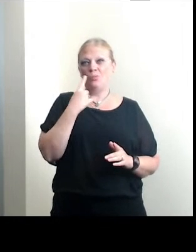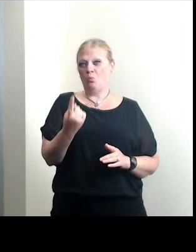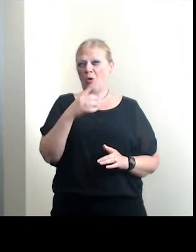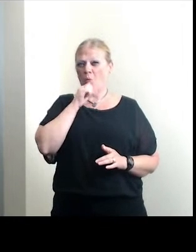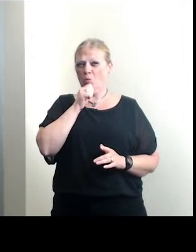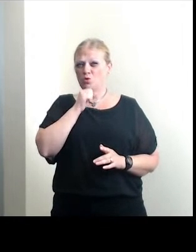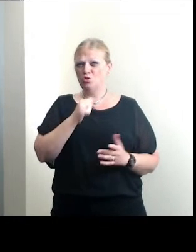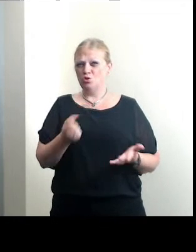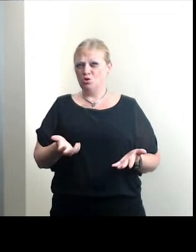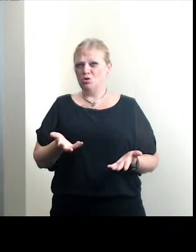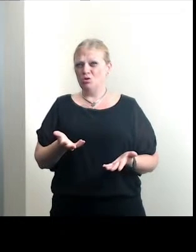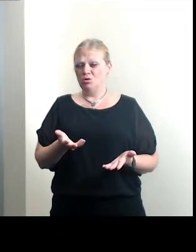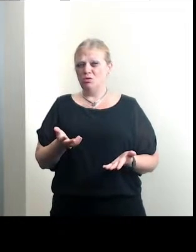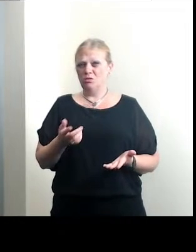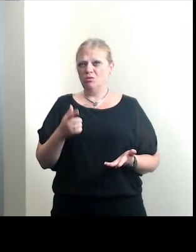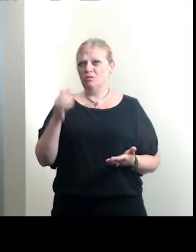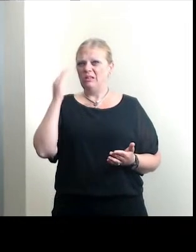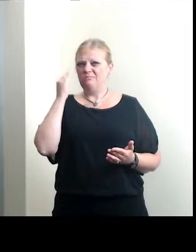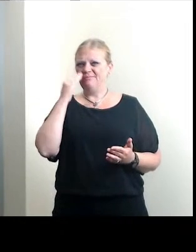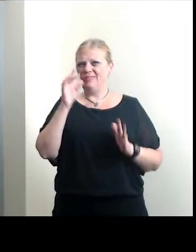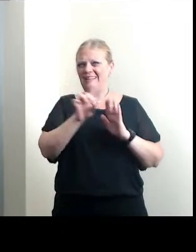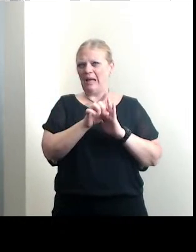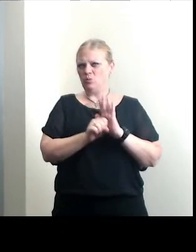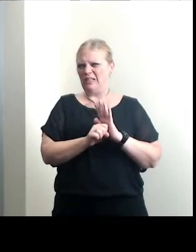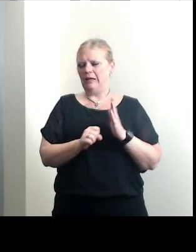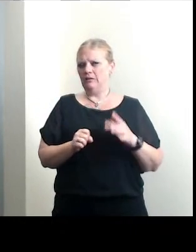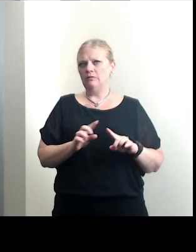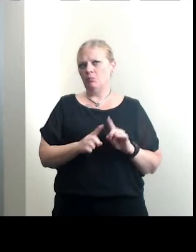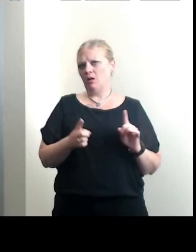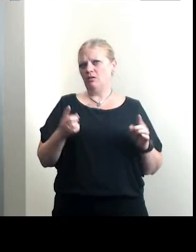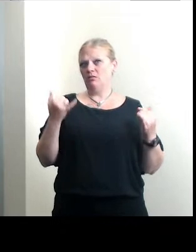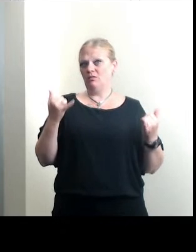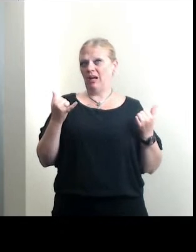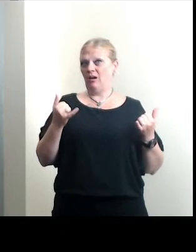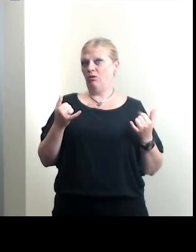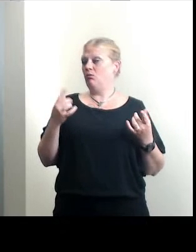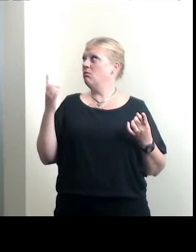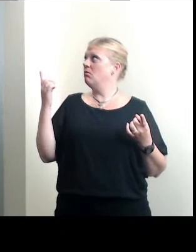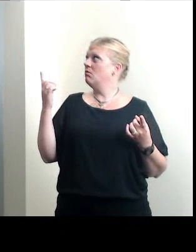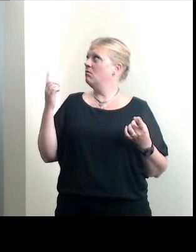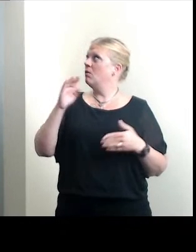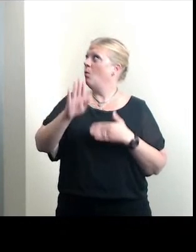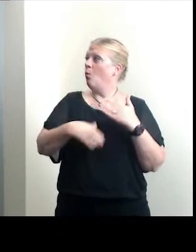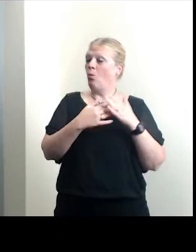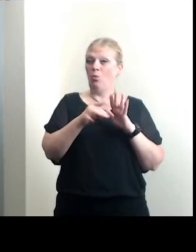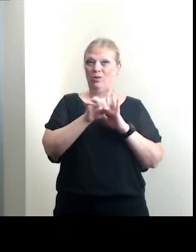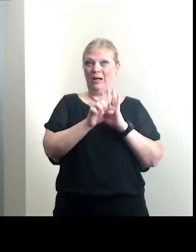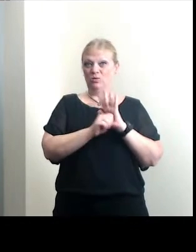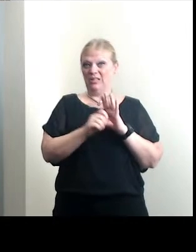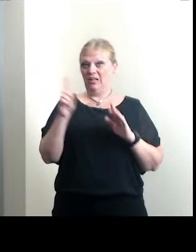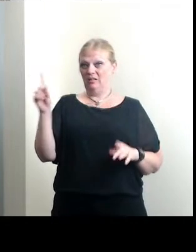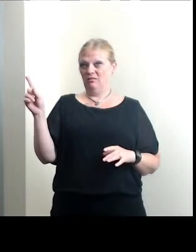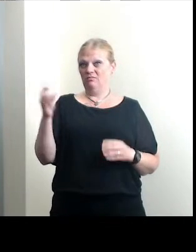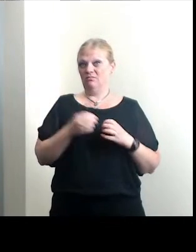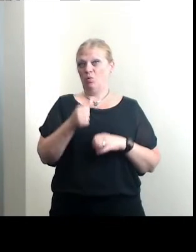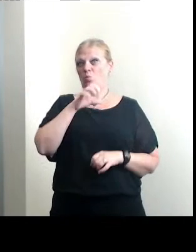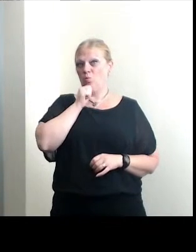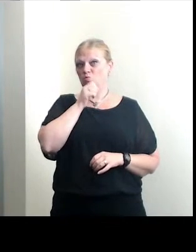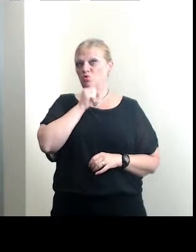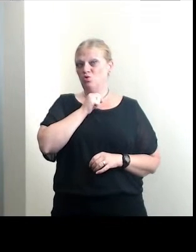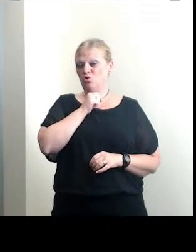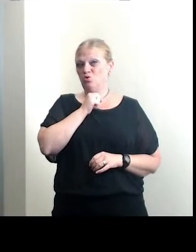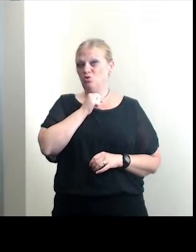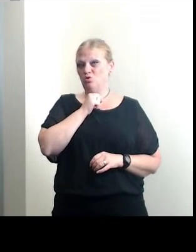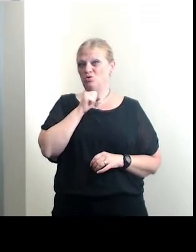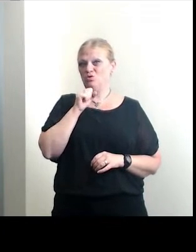orange and that I'm aware of downstate, and now as you see, the entire downstate area is mostly orange, and